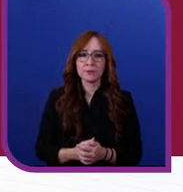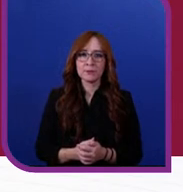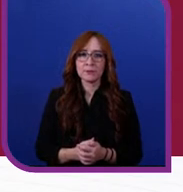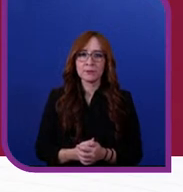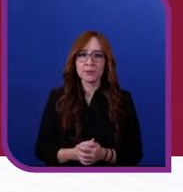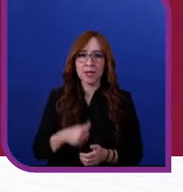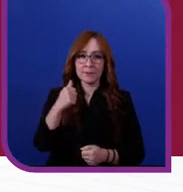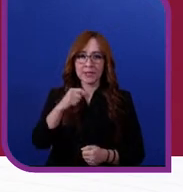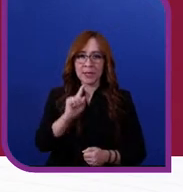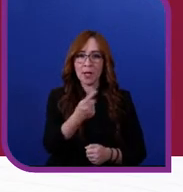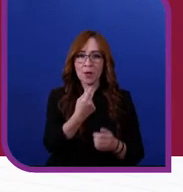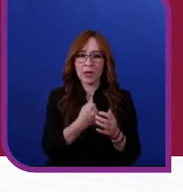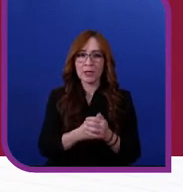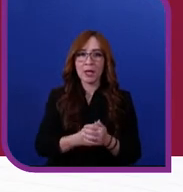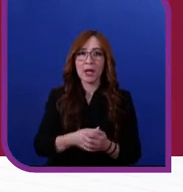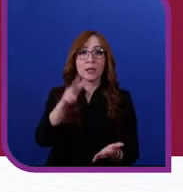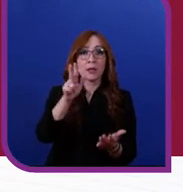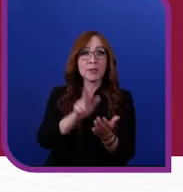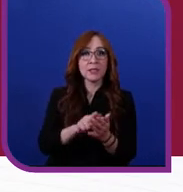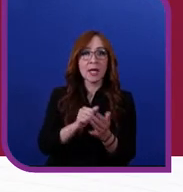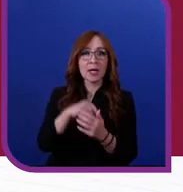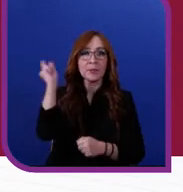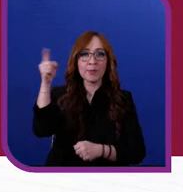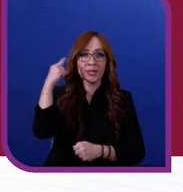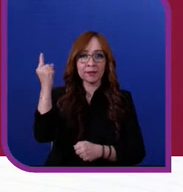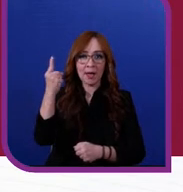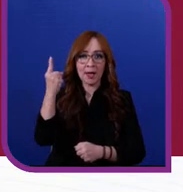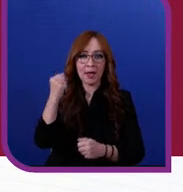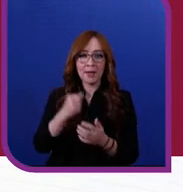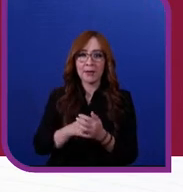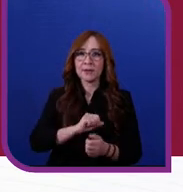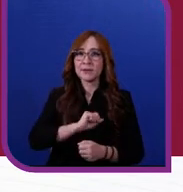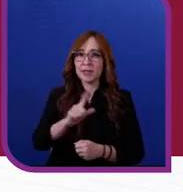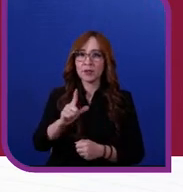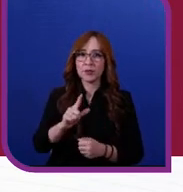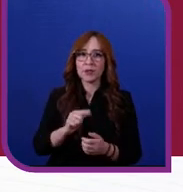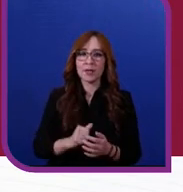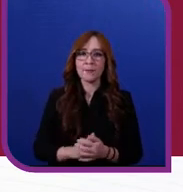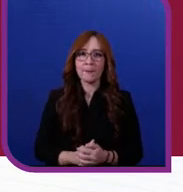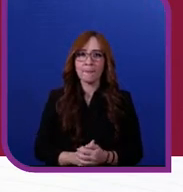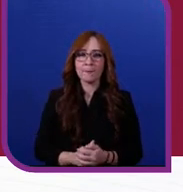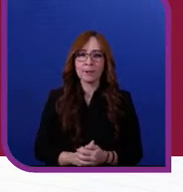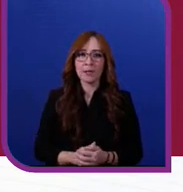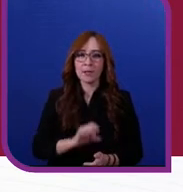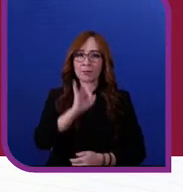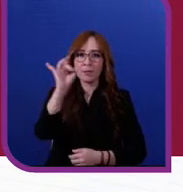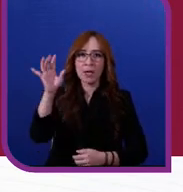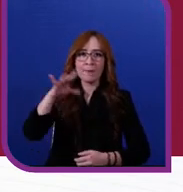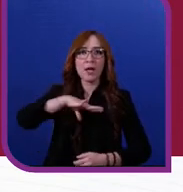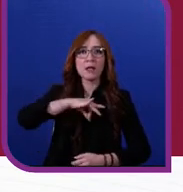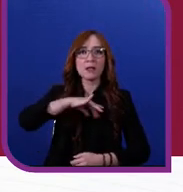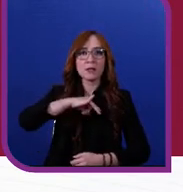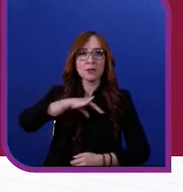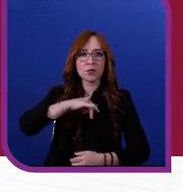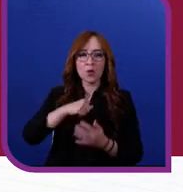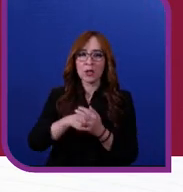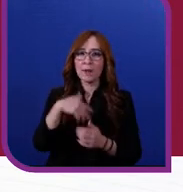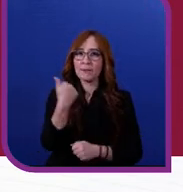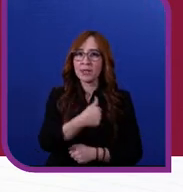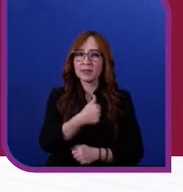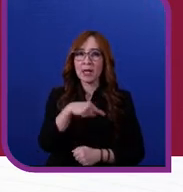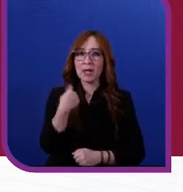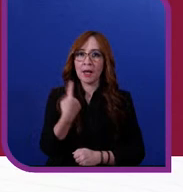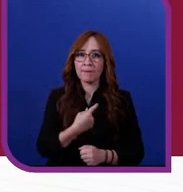next slide design the kind of aesthetic lihwa recovering from different stages